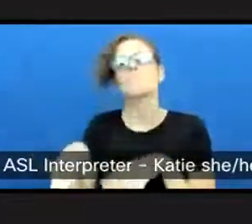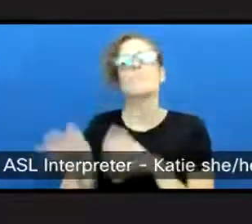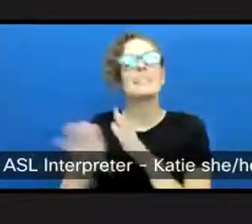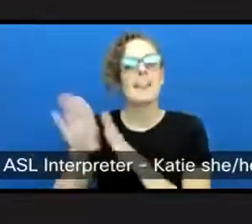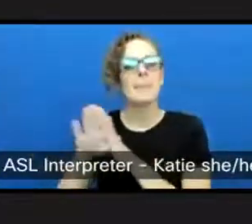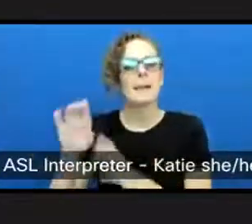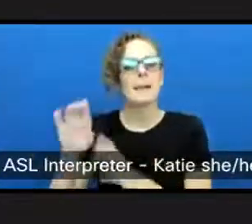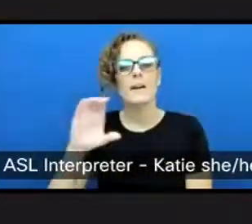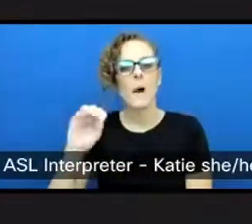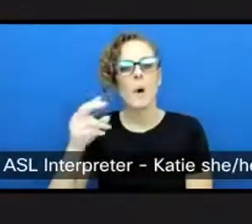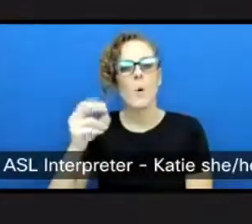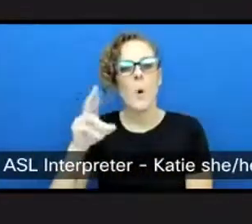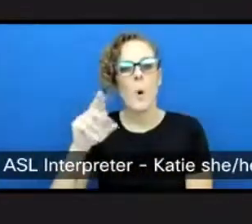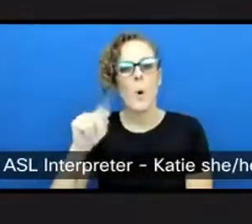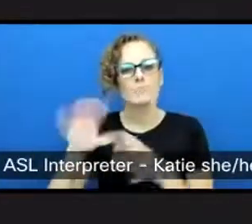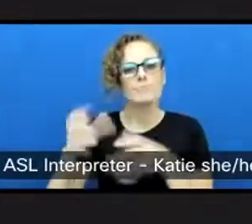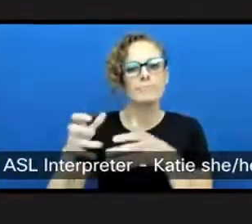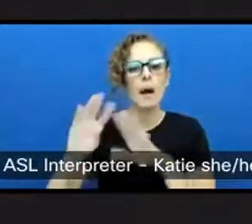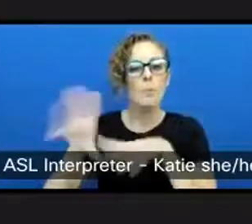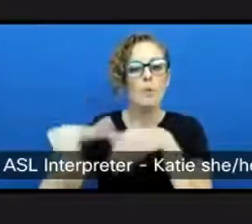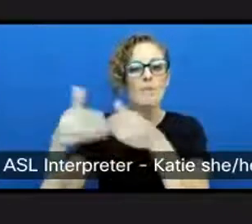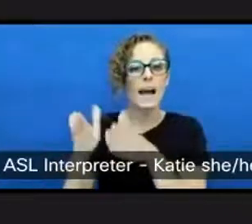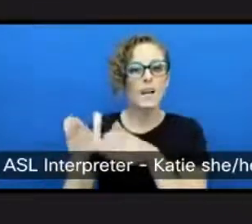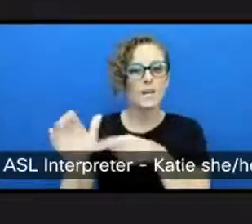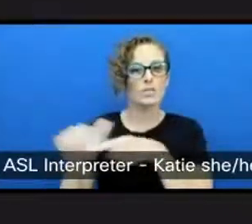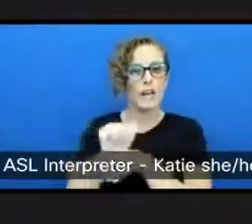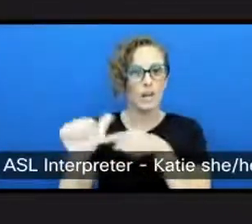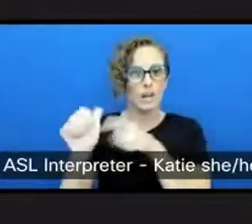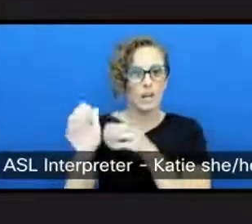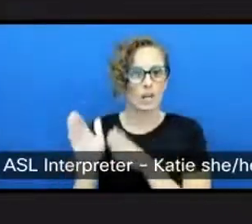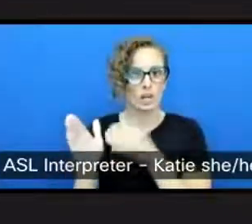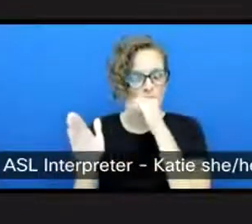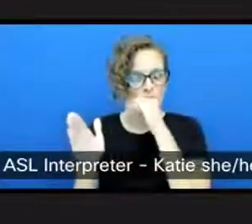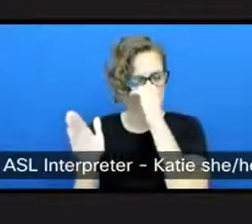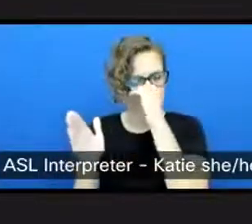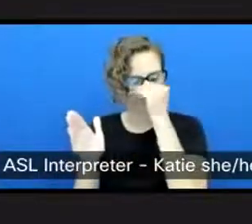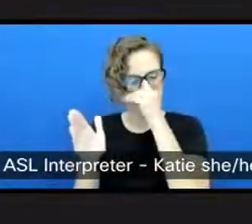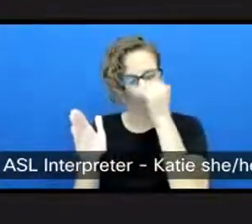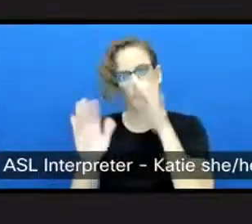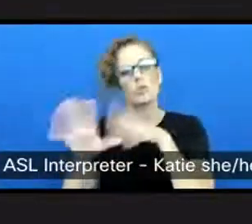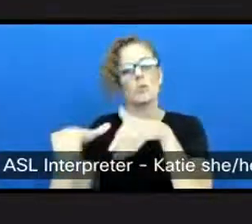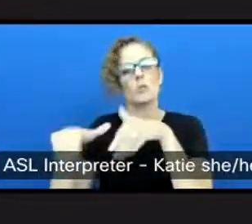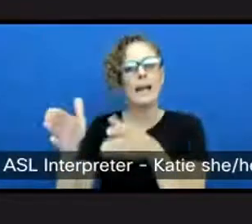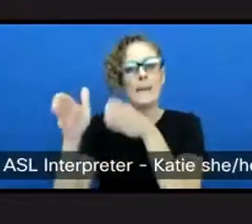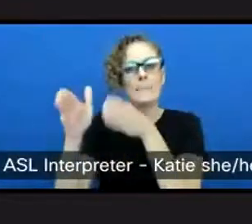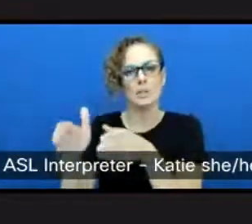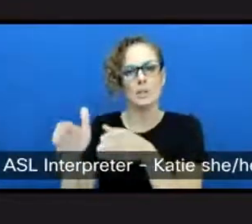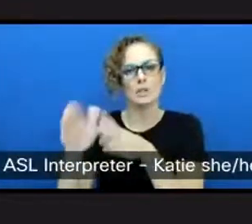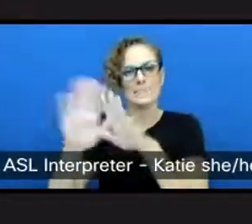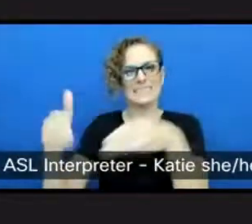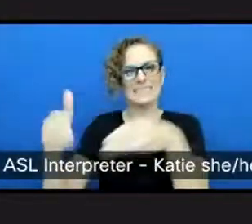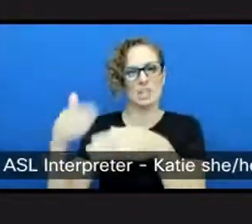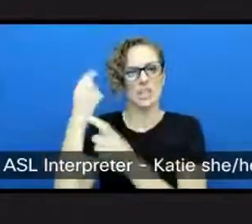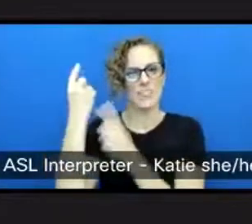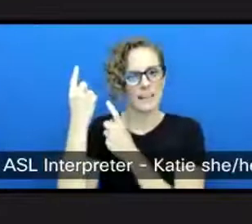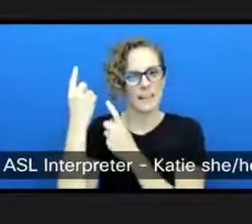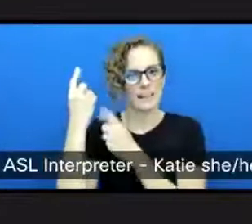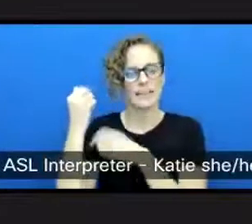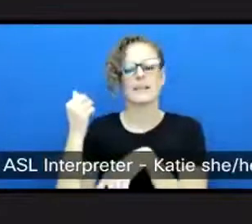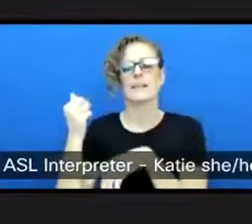our vendors and being able to staff up after so many months and now years of